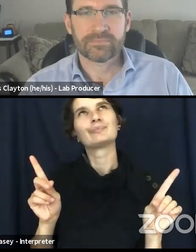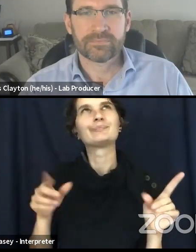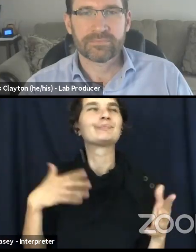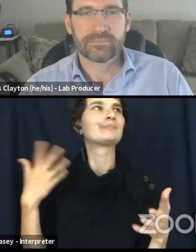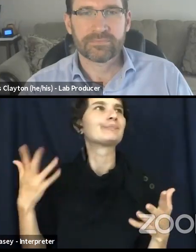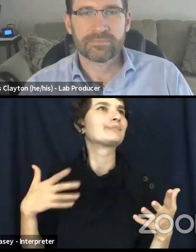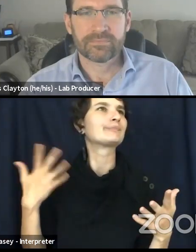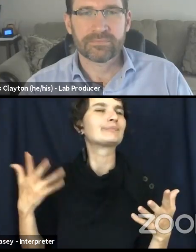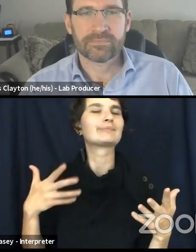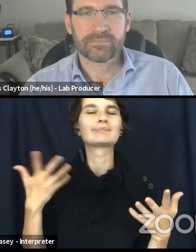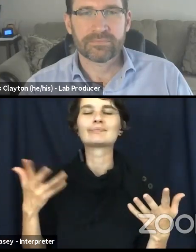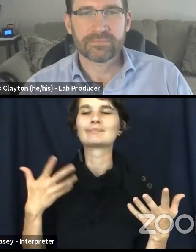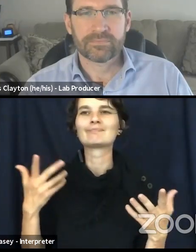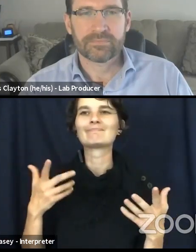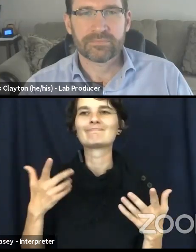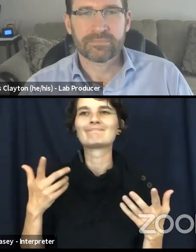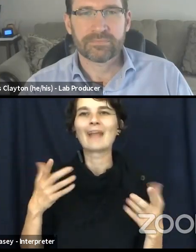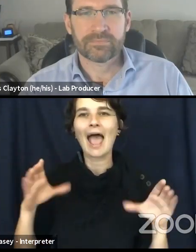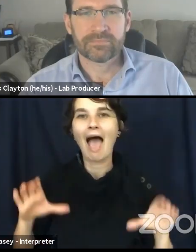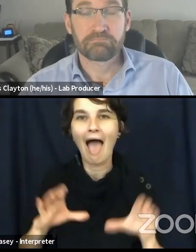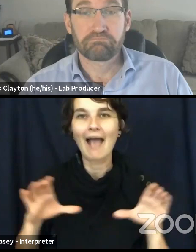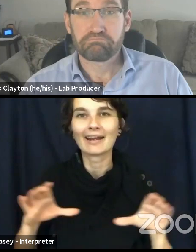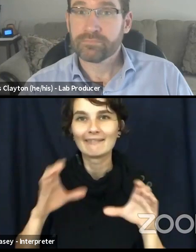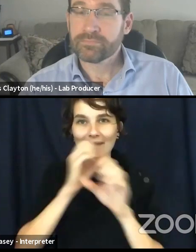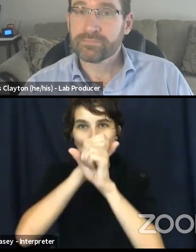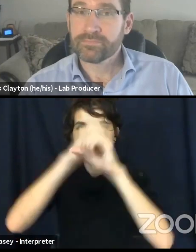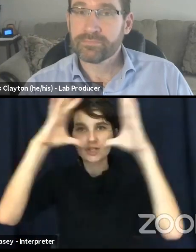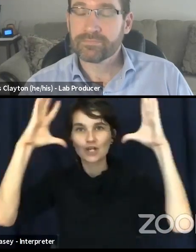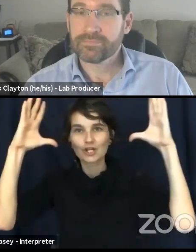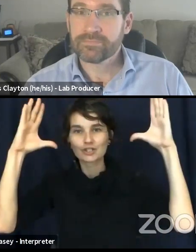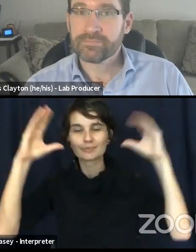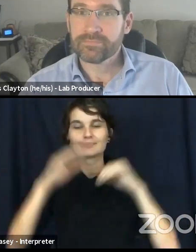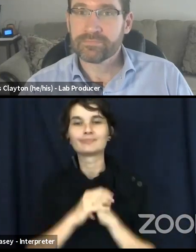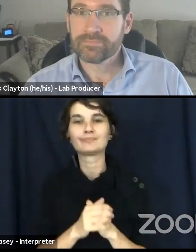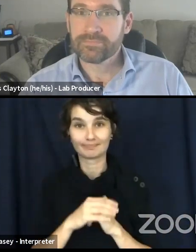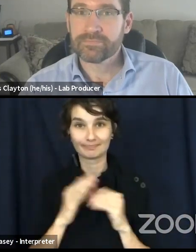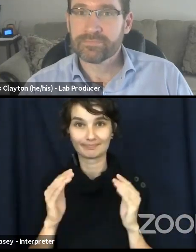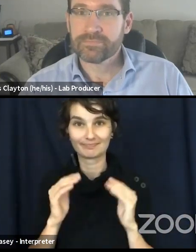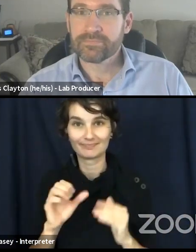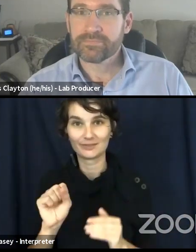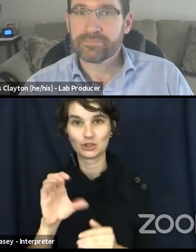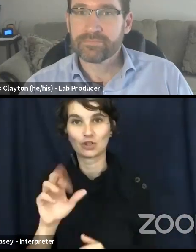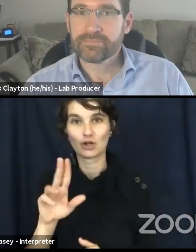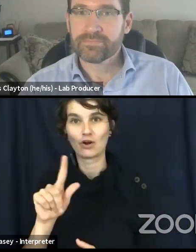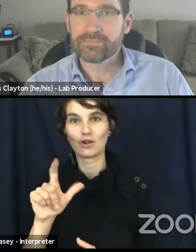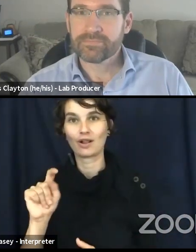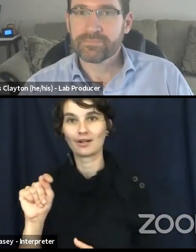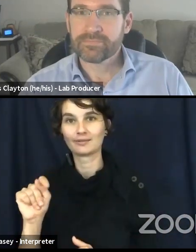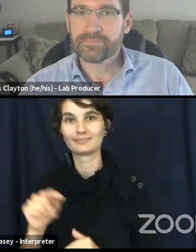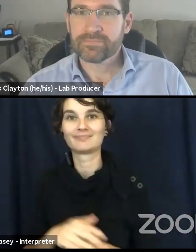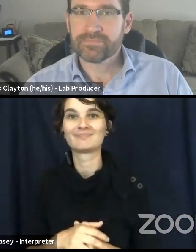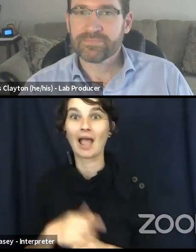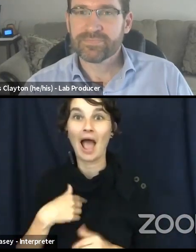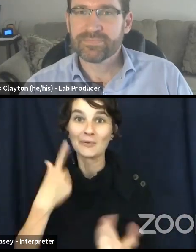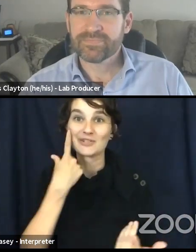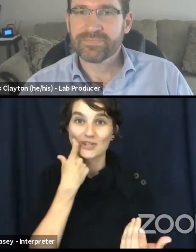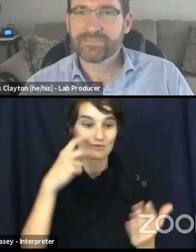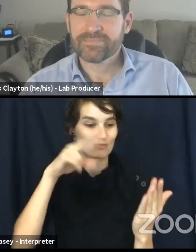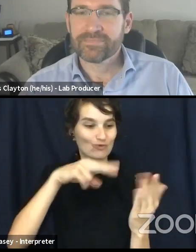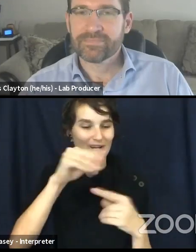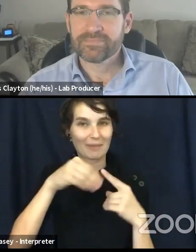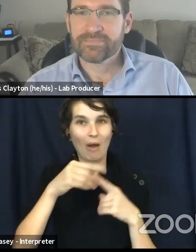a different act of imagination. Yeah, and I think also I was just like reading about liveness, and it's like, oh, the definition